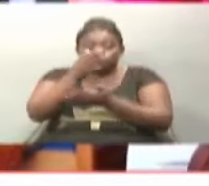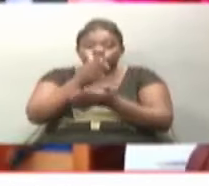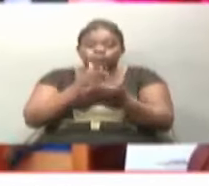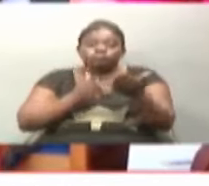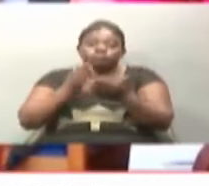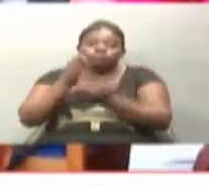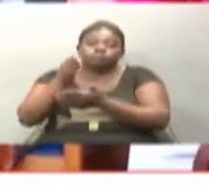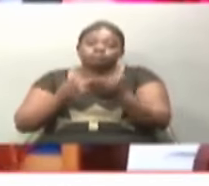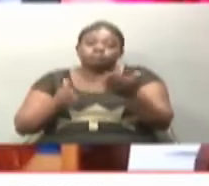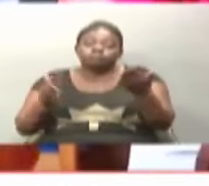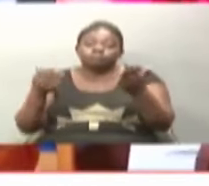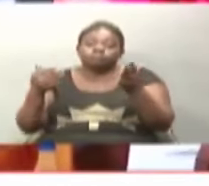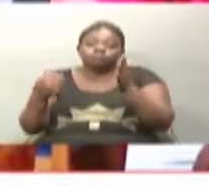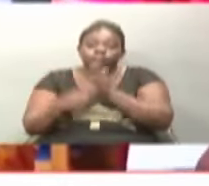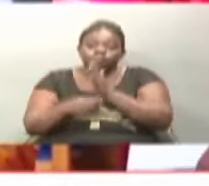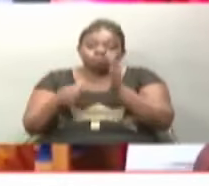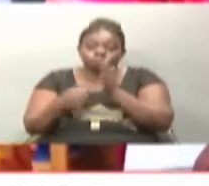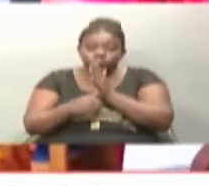Nemusalamu cha bulabi